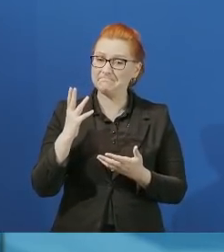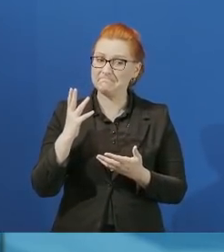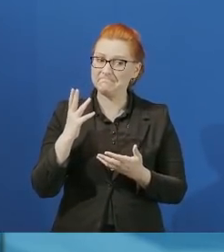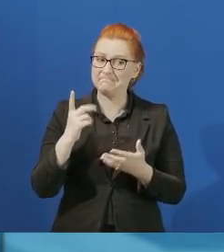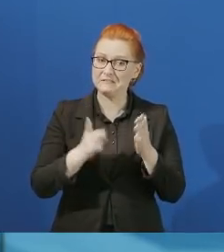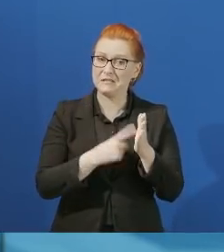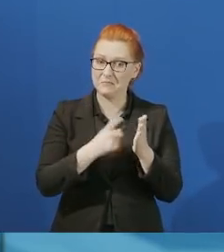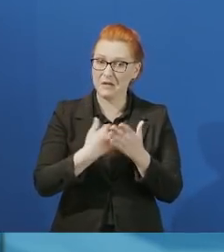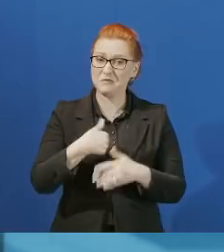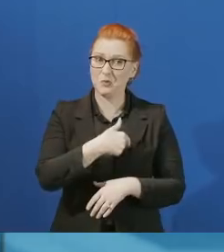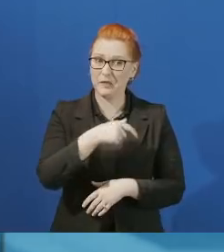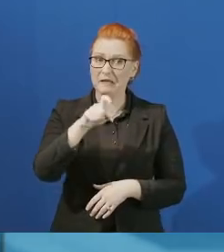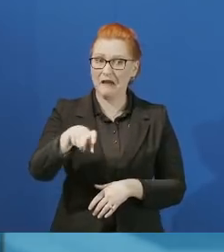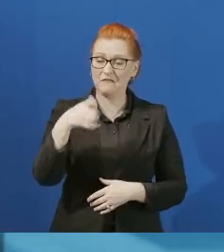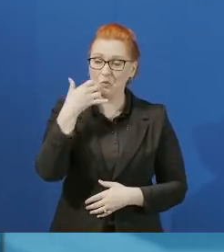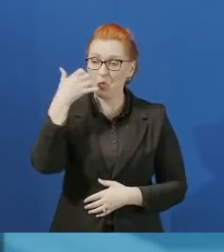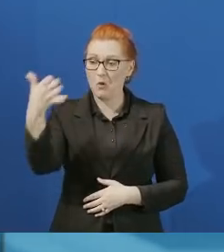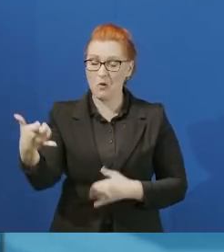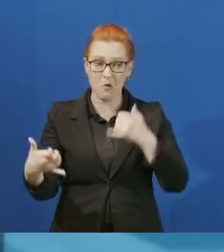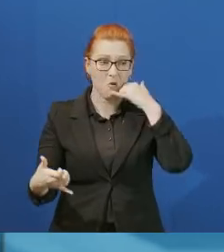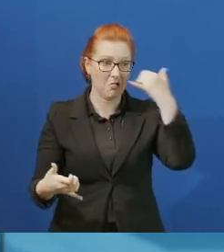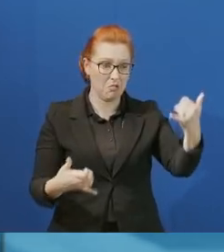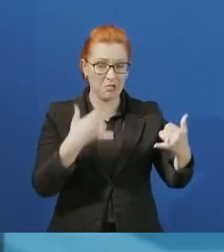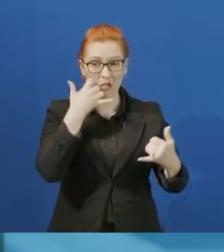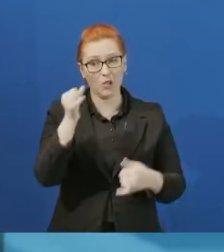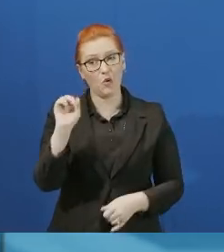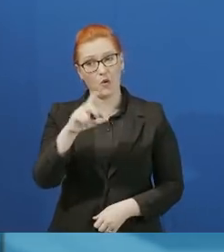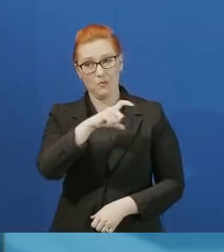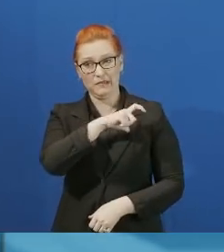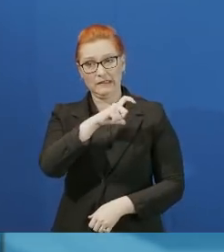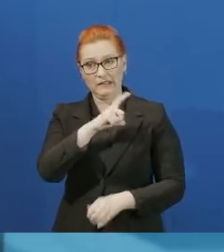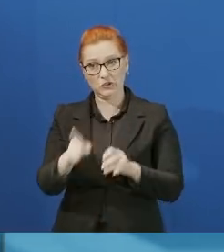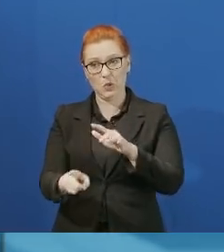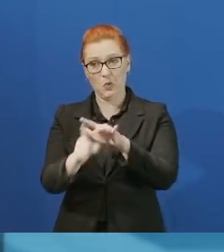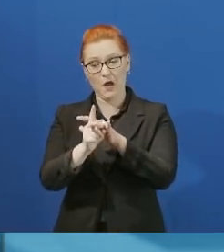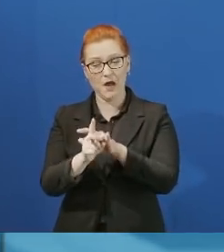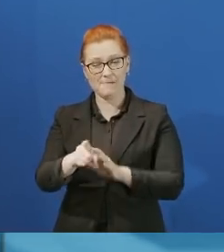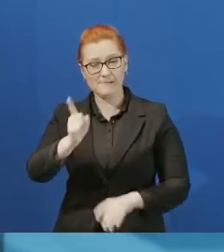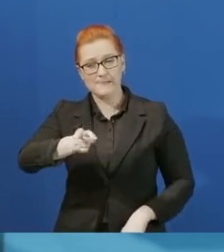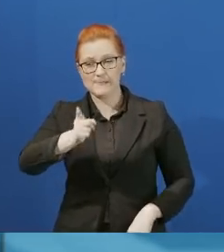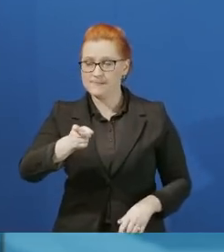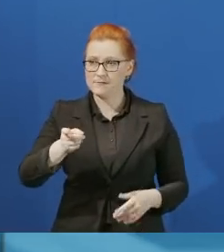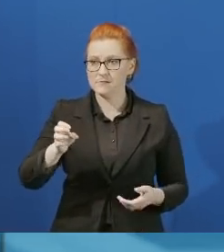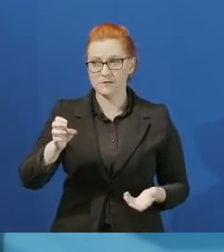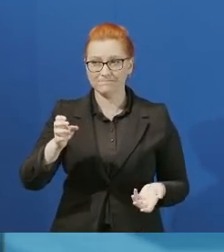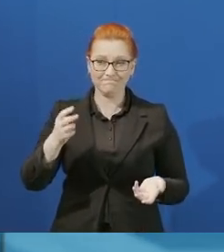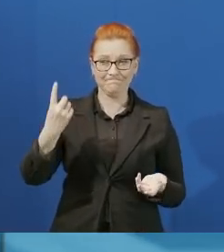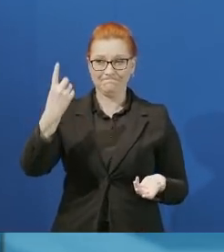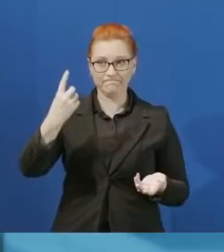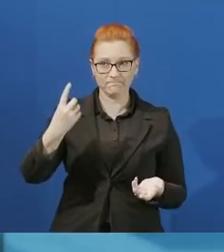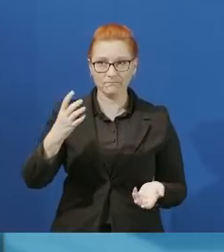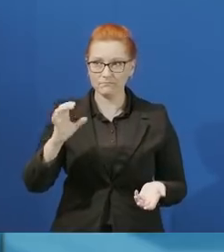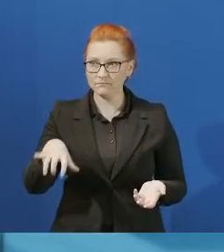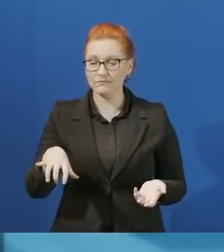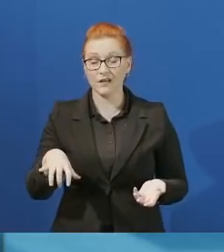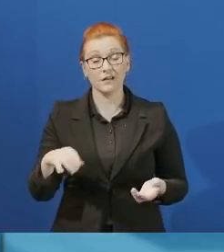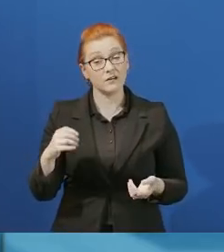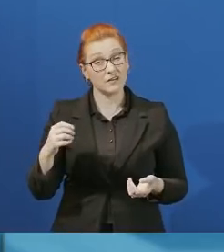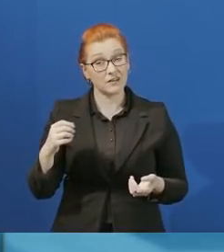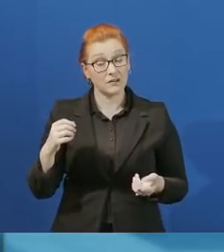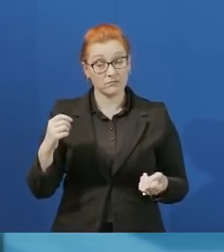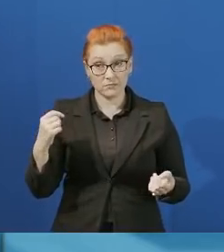or law enforcement has had to show up. But I would say, by and large, there's been, I don't know if I could say